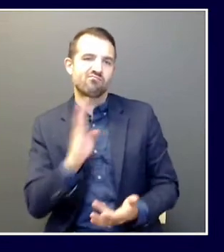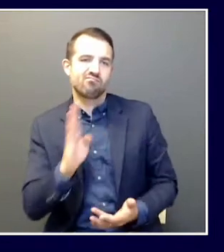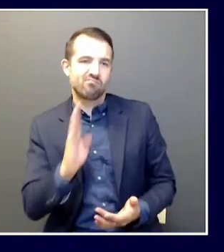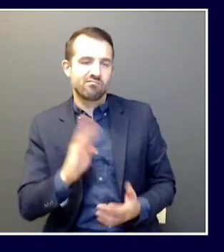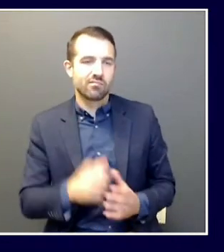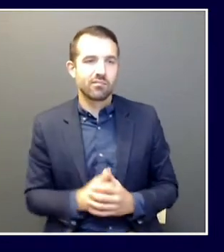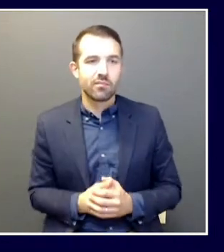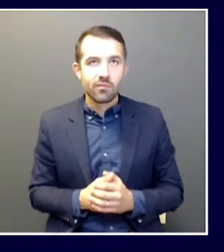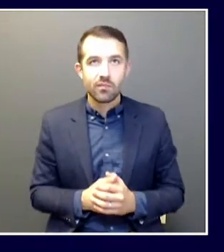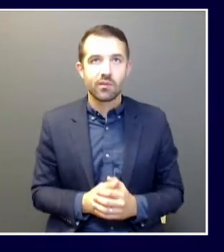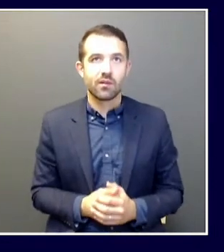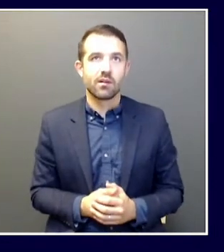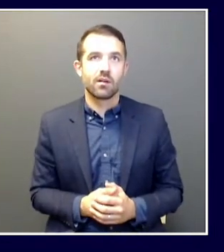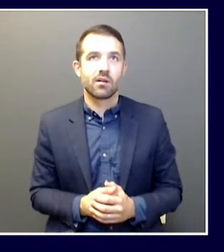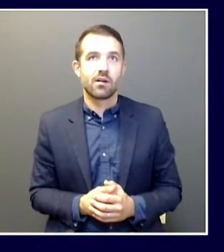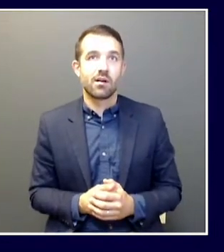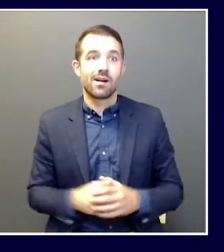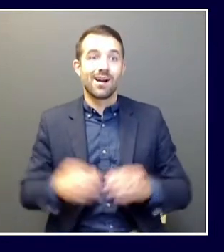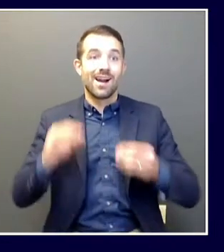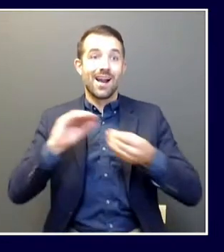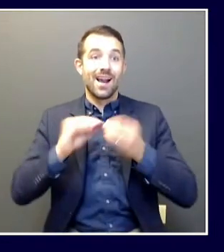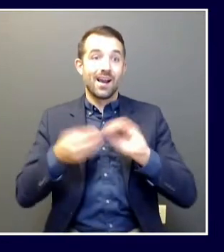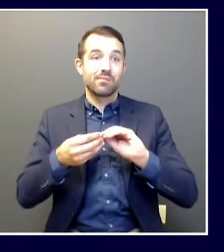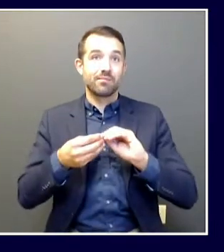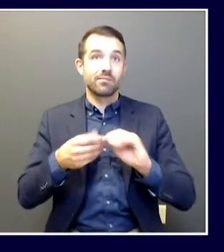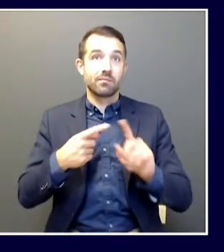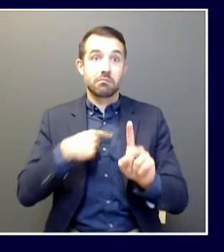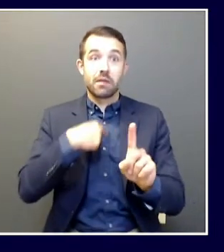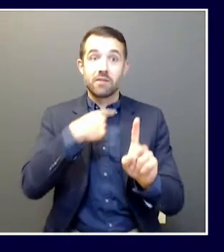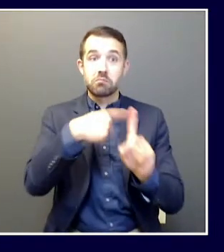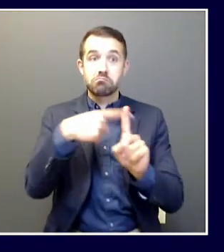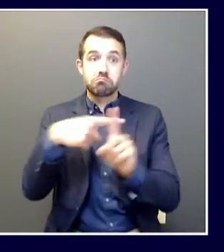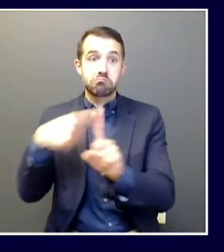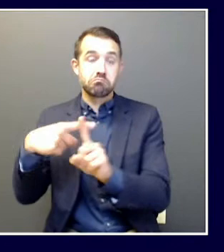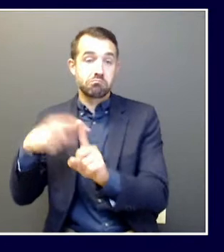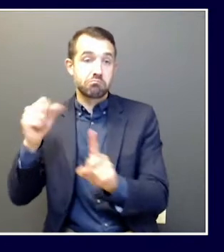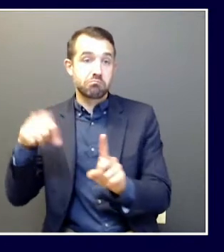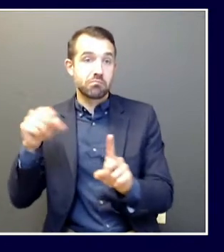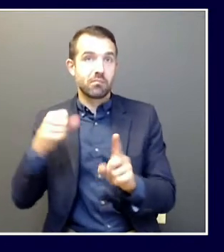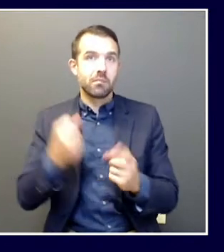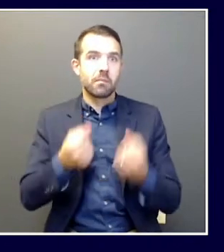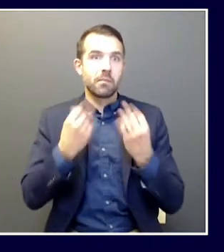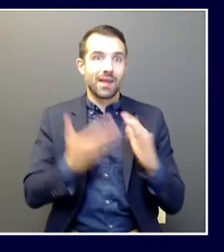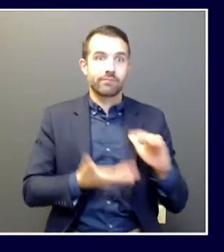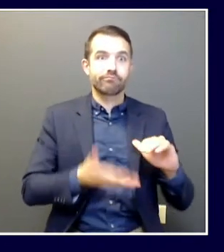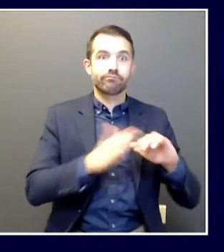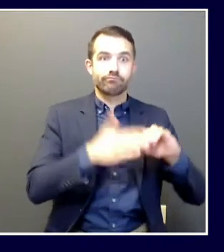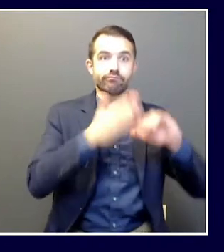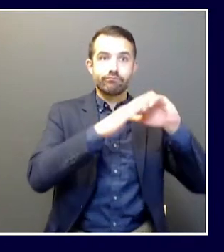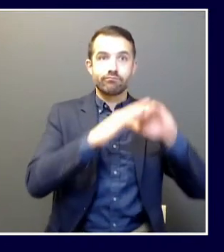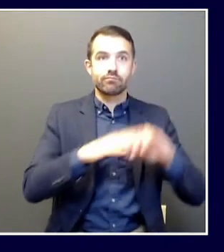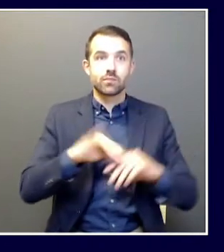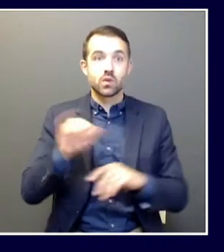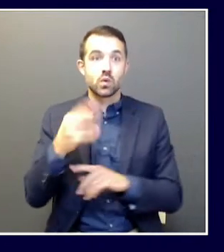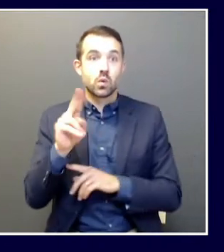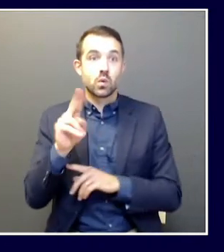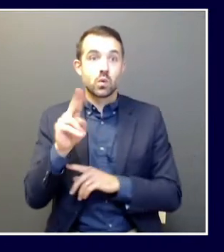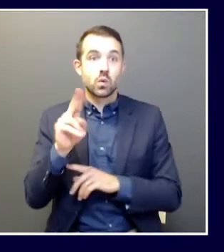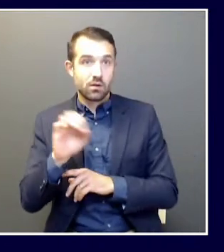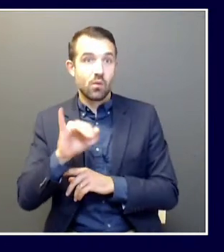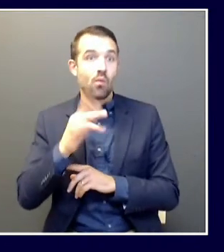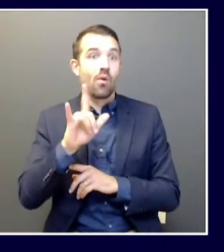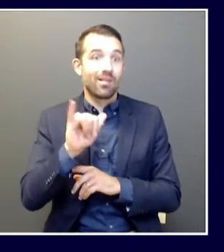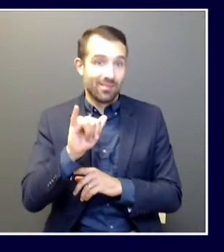see that in many facilities, there was a significant increase from June to July, but especially from August